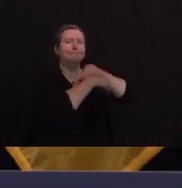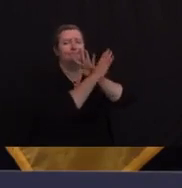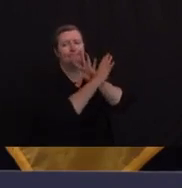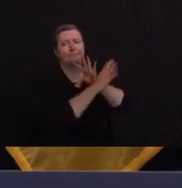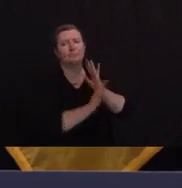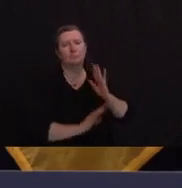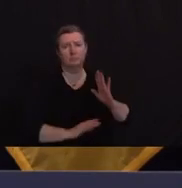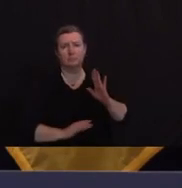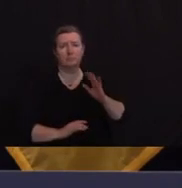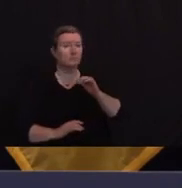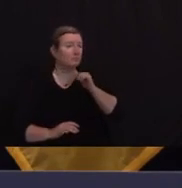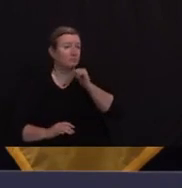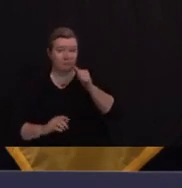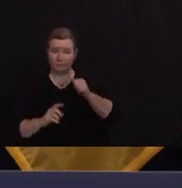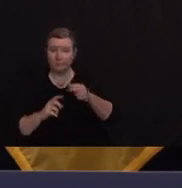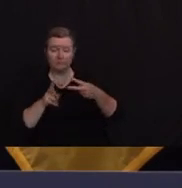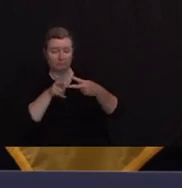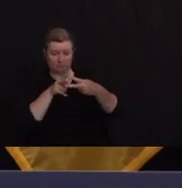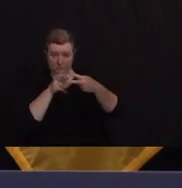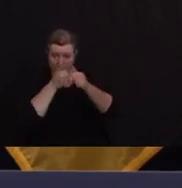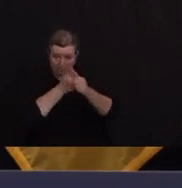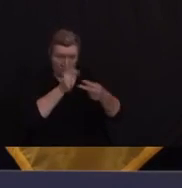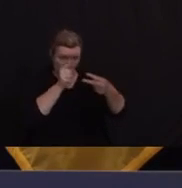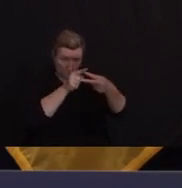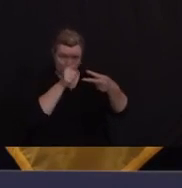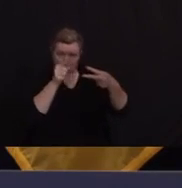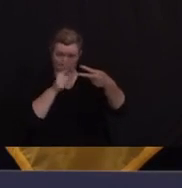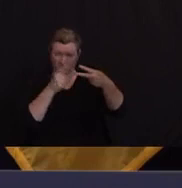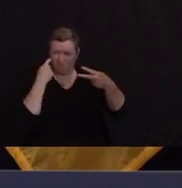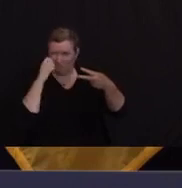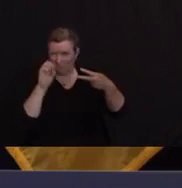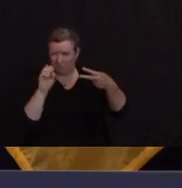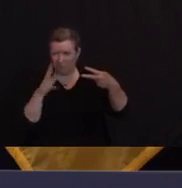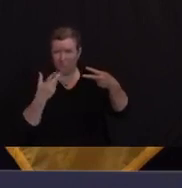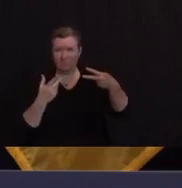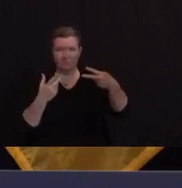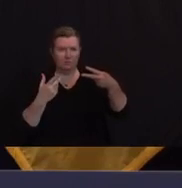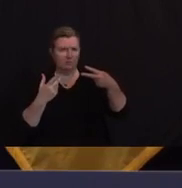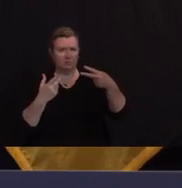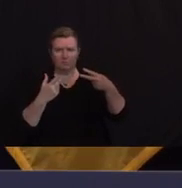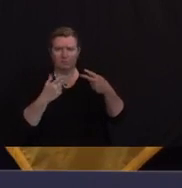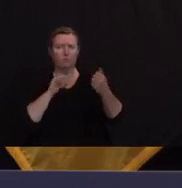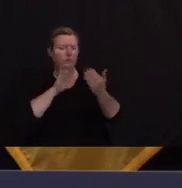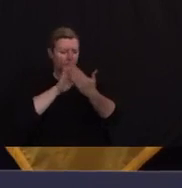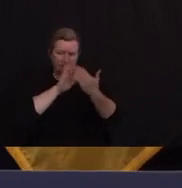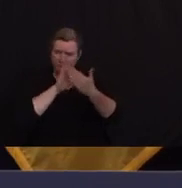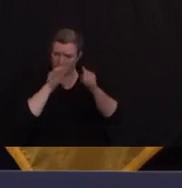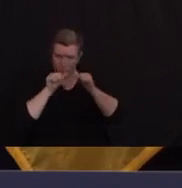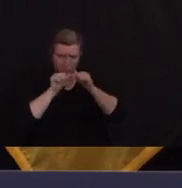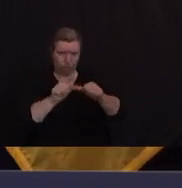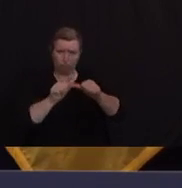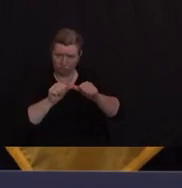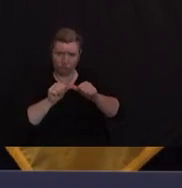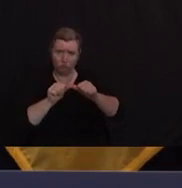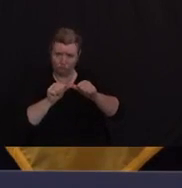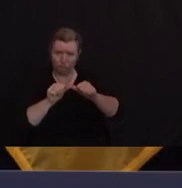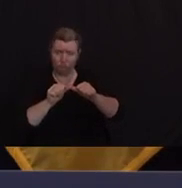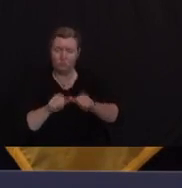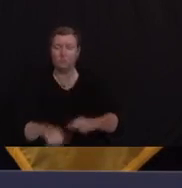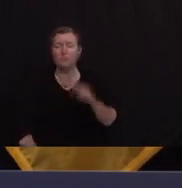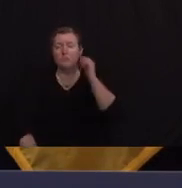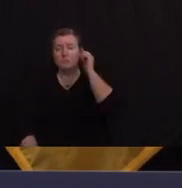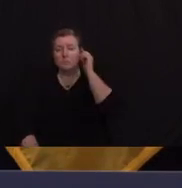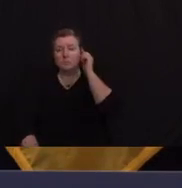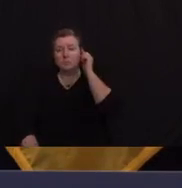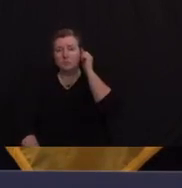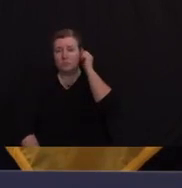not just guide us, but we achieve them, we're staying in person. Would you add anything to that, or you good?